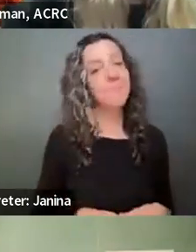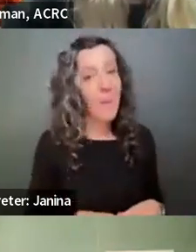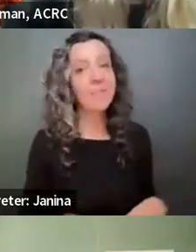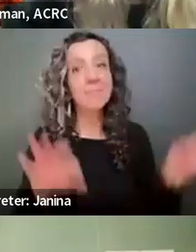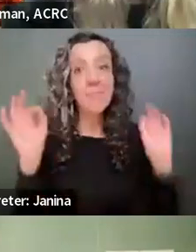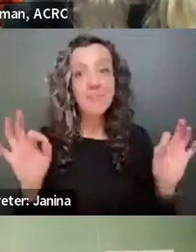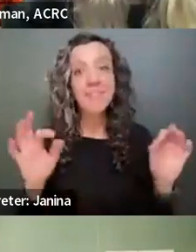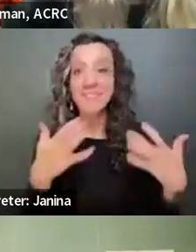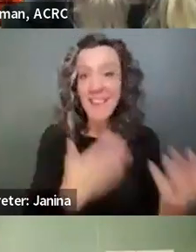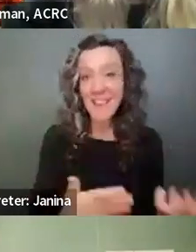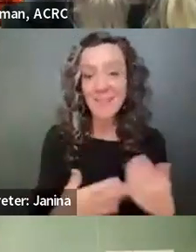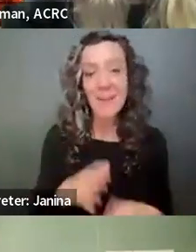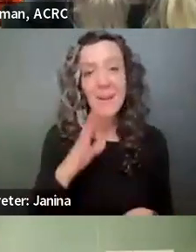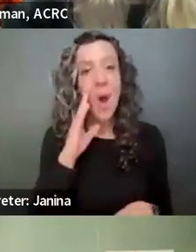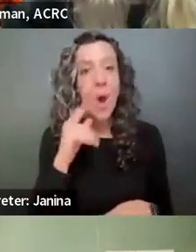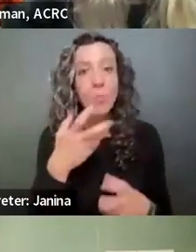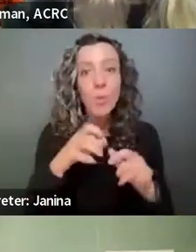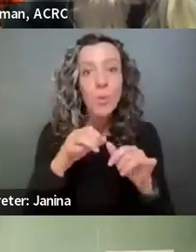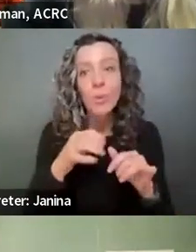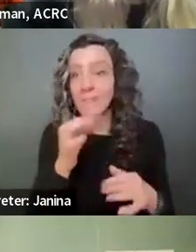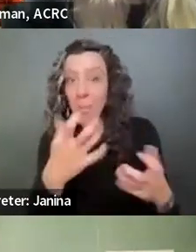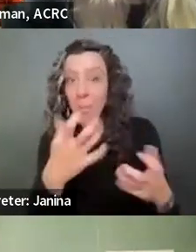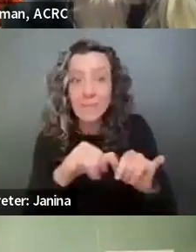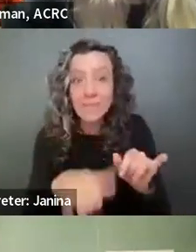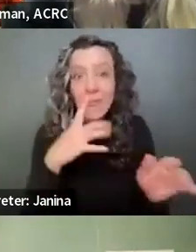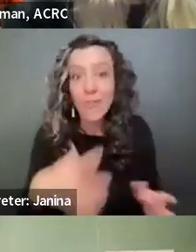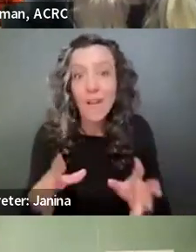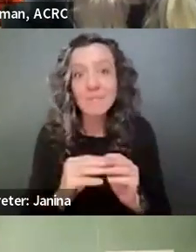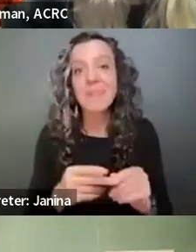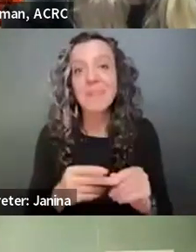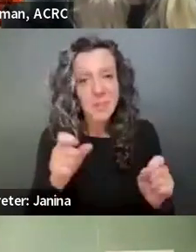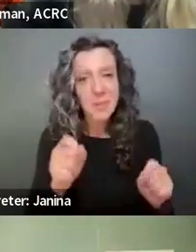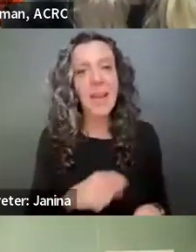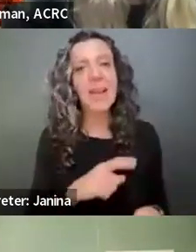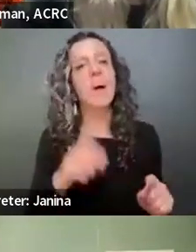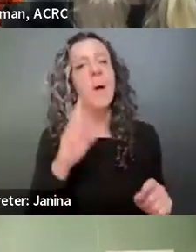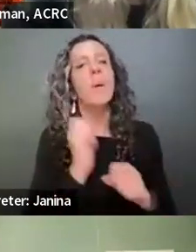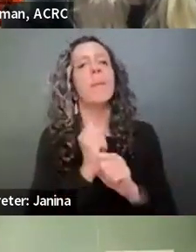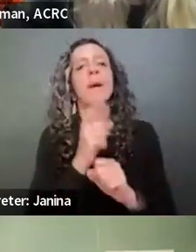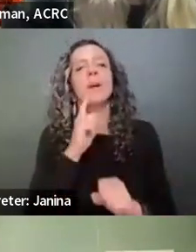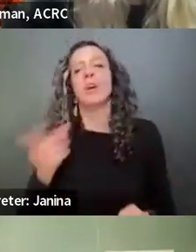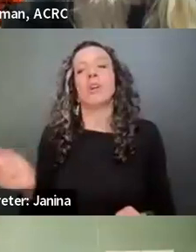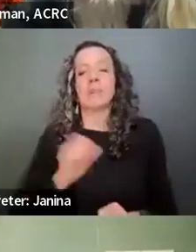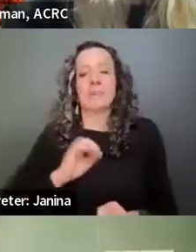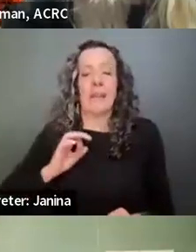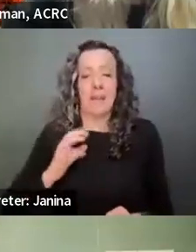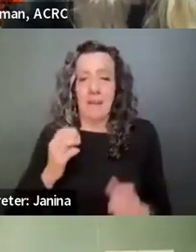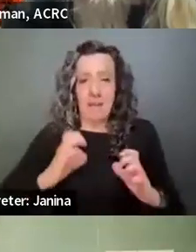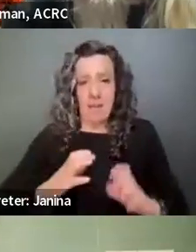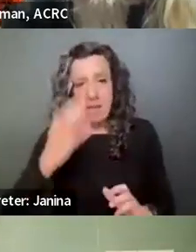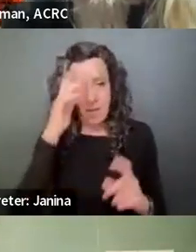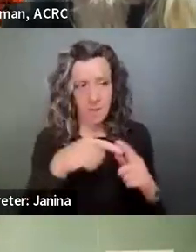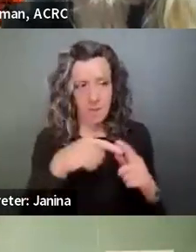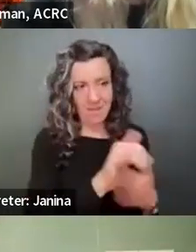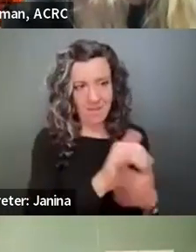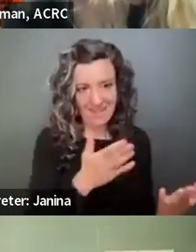guys so much. I hope you want to stay for the rest of the meeting. You're welcome to, but we'll Okay. definitely continue to make sure case management staff and our clients are aware of this